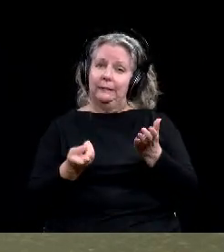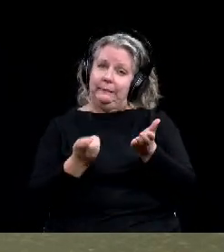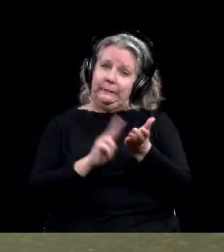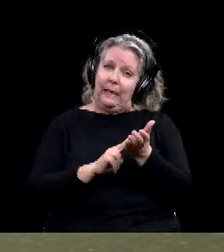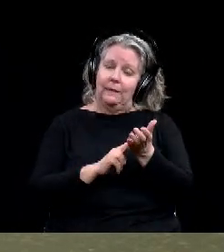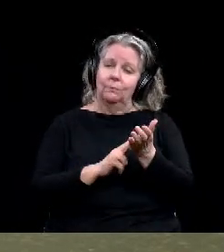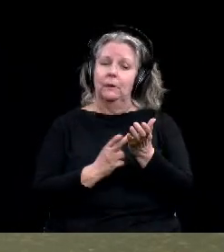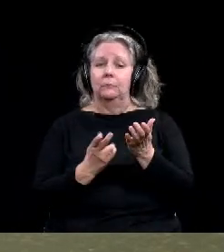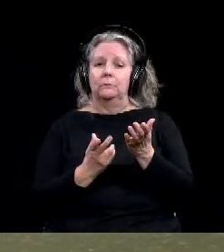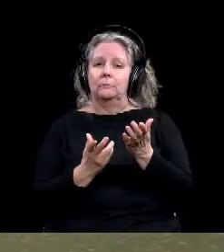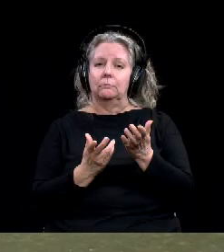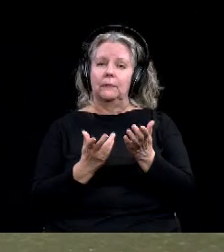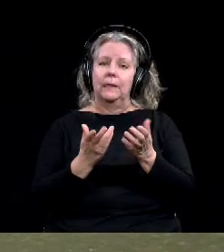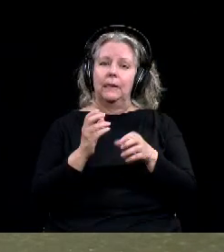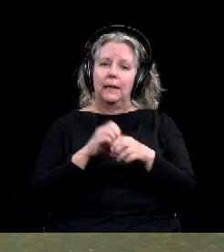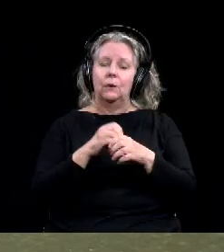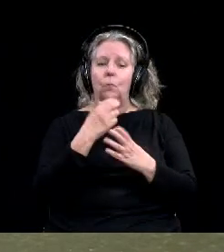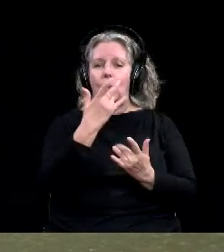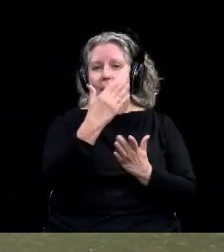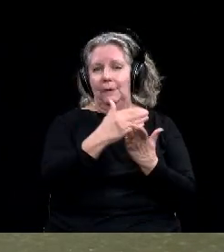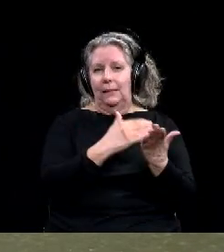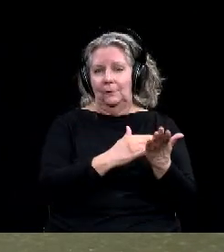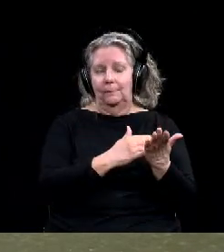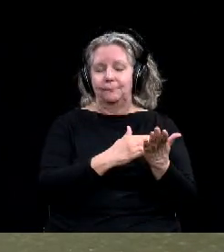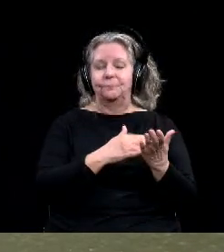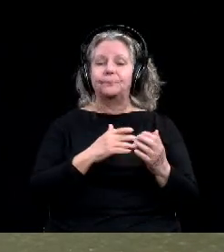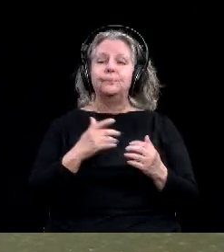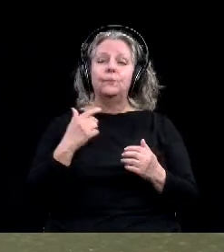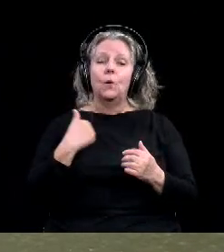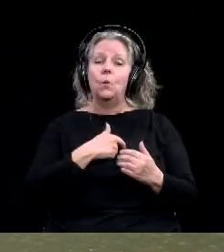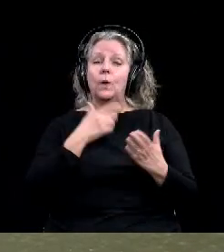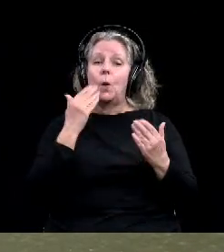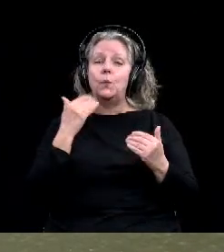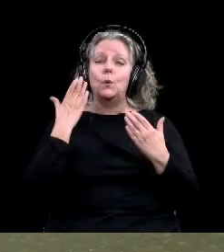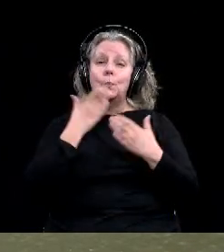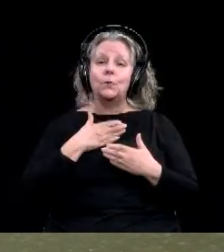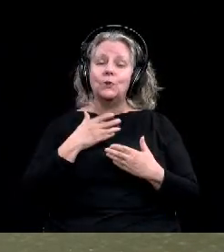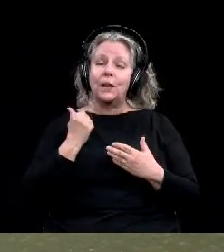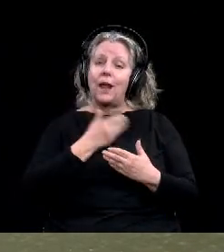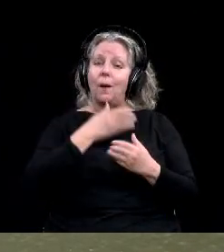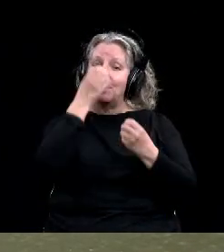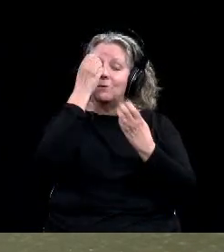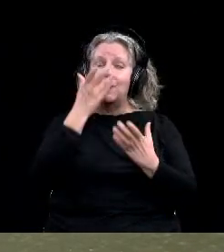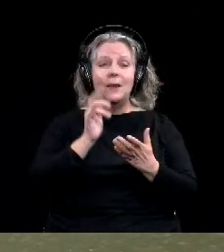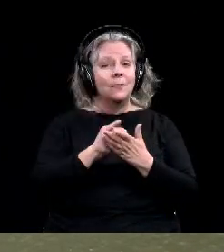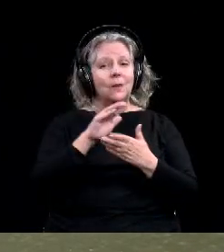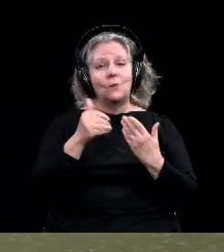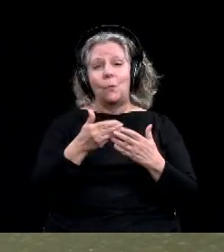information here. That's all we have for you today, and we'll see you back next week. Have a good afternoon.